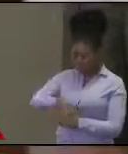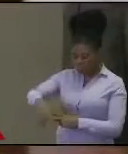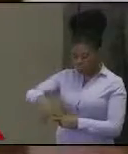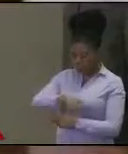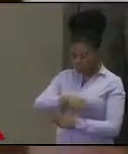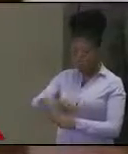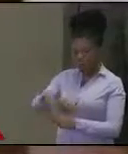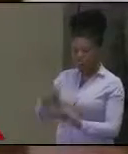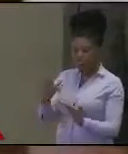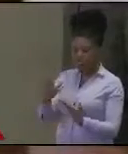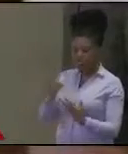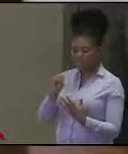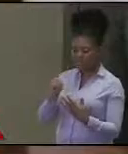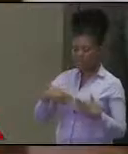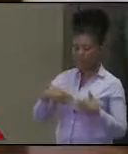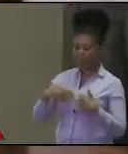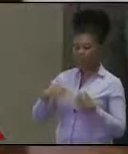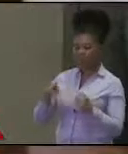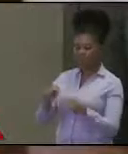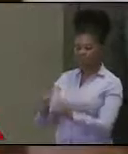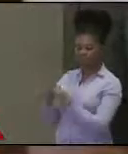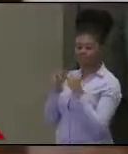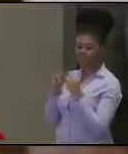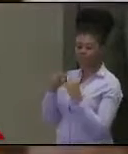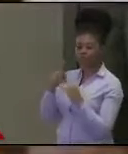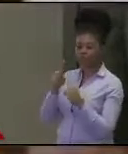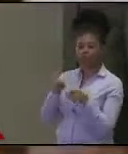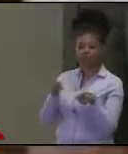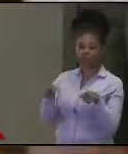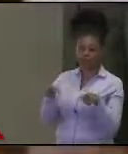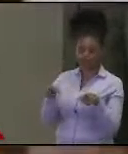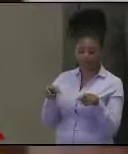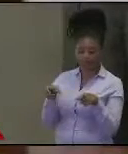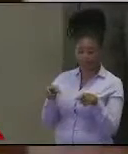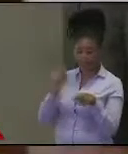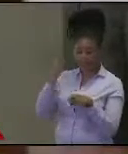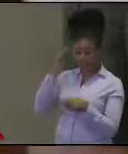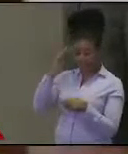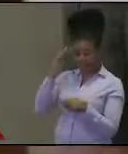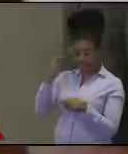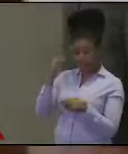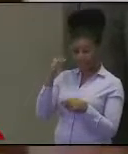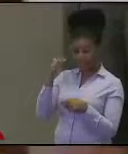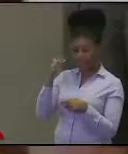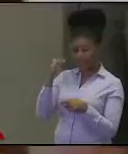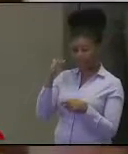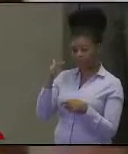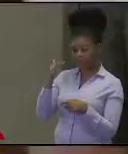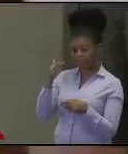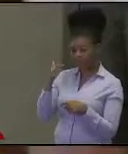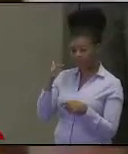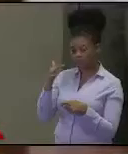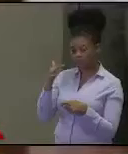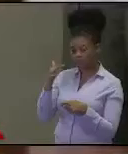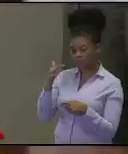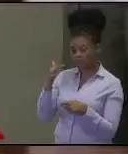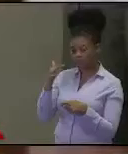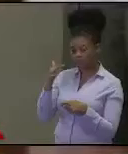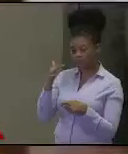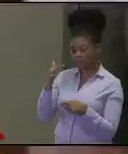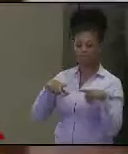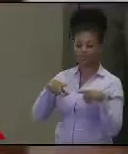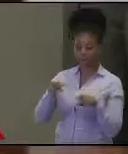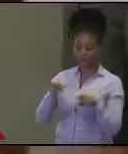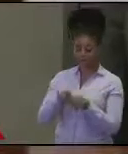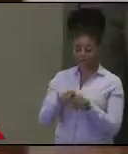walkways, creating a health hazard for residents. Imagine life, how life is in such